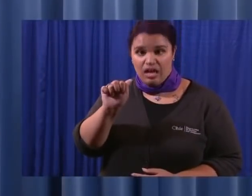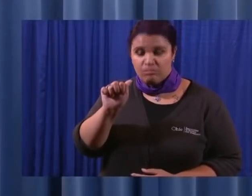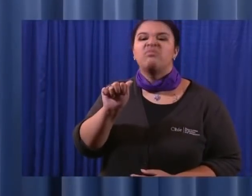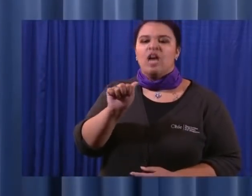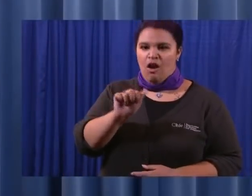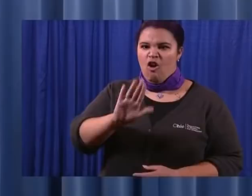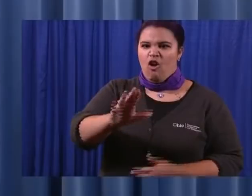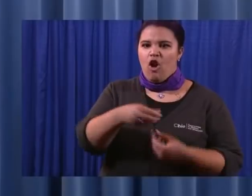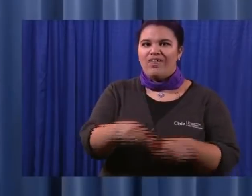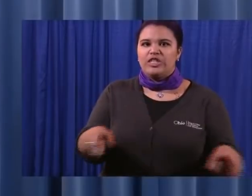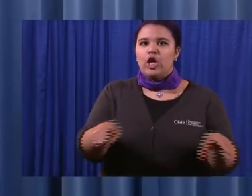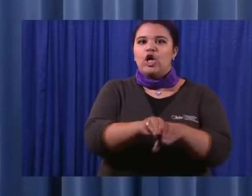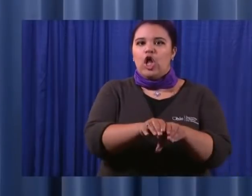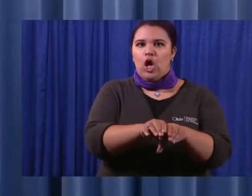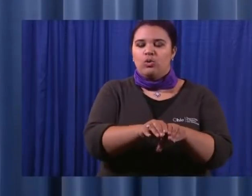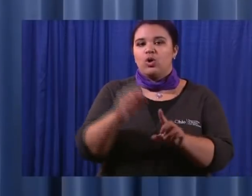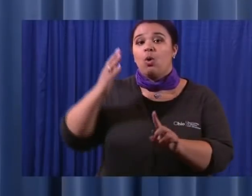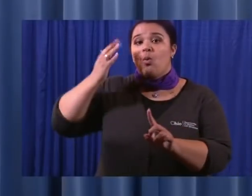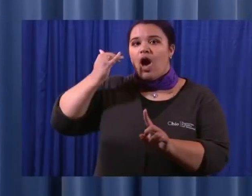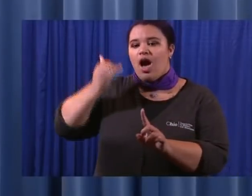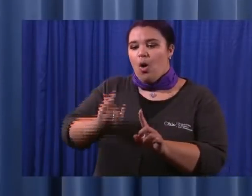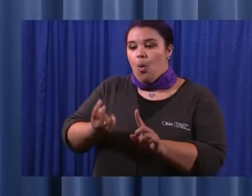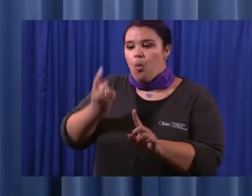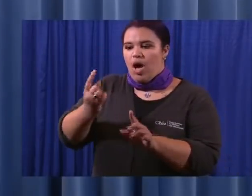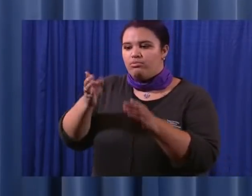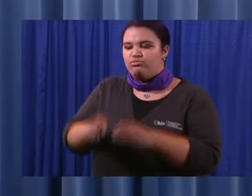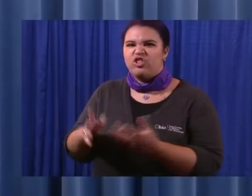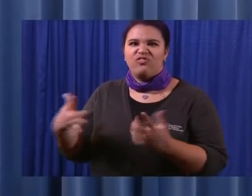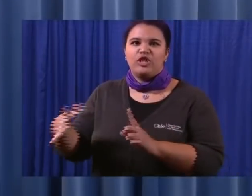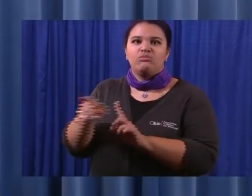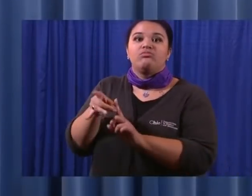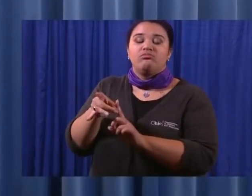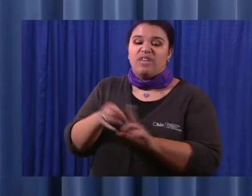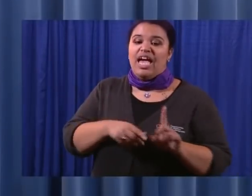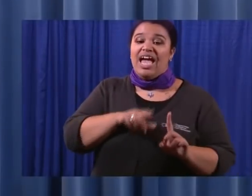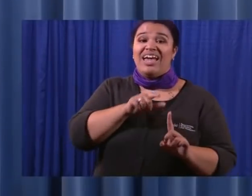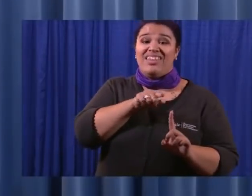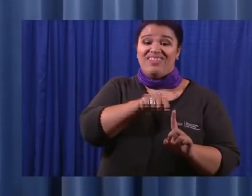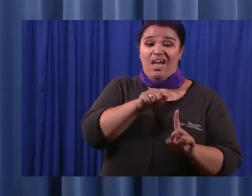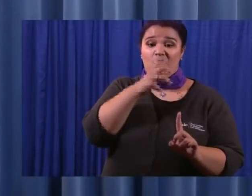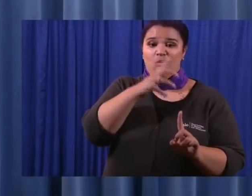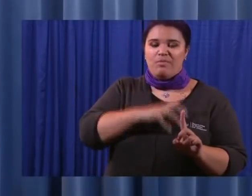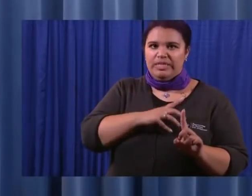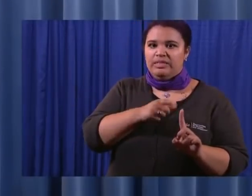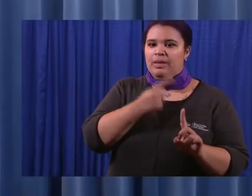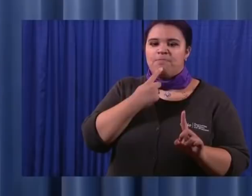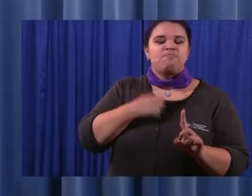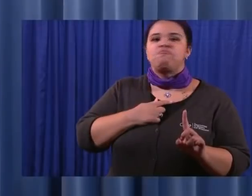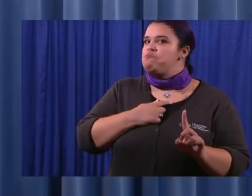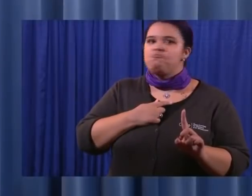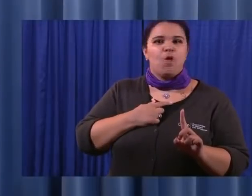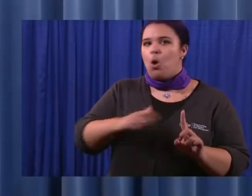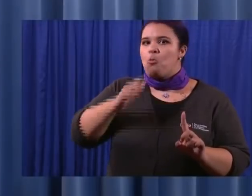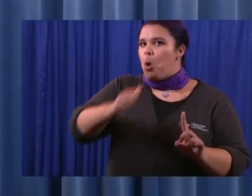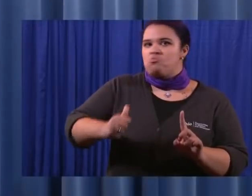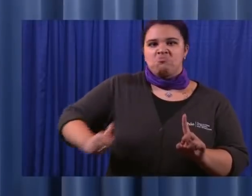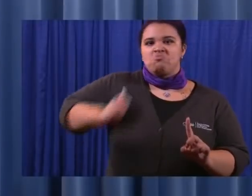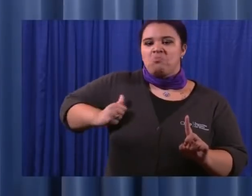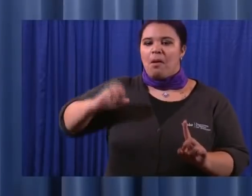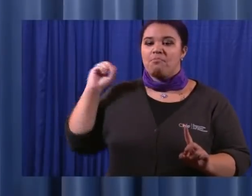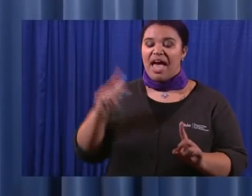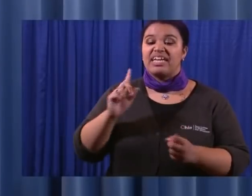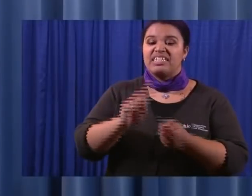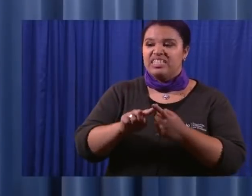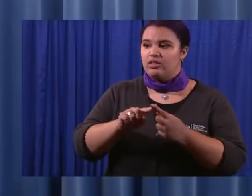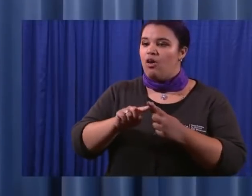tested positive for coronavirus. And she says she's not returning to the chamber as long as Republican colleagues are not wearing face masks.